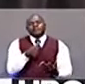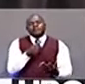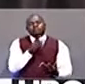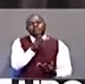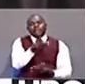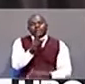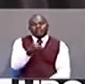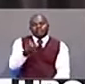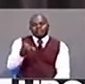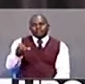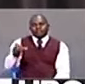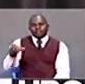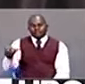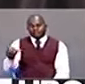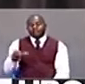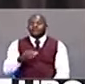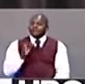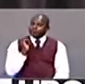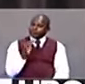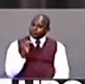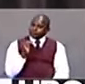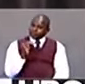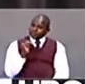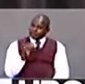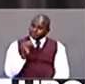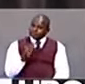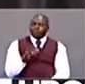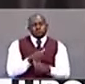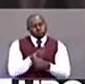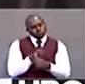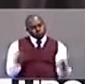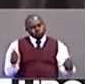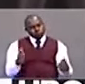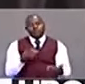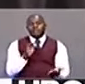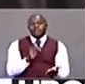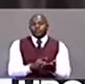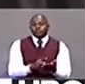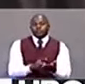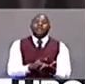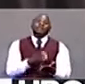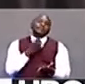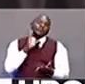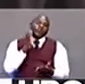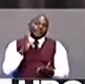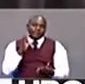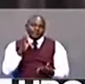everyone has spoken very well about the late Archbishop.